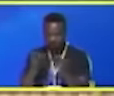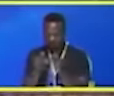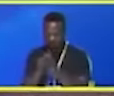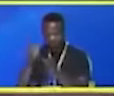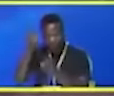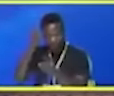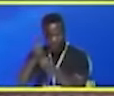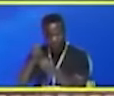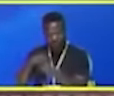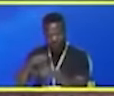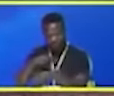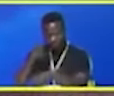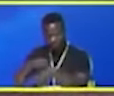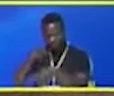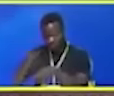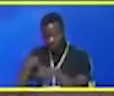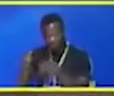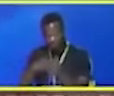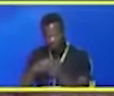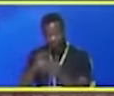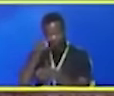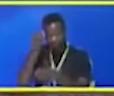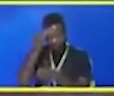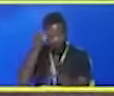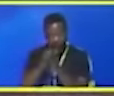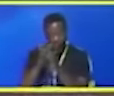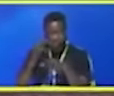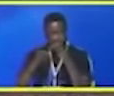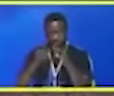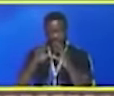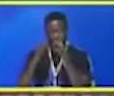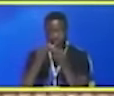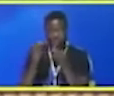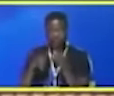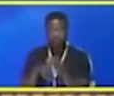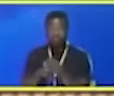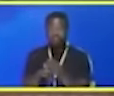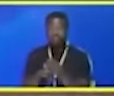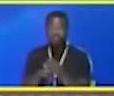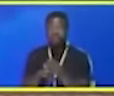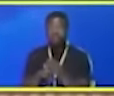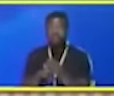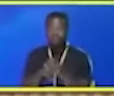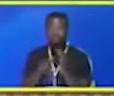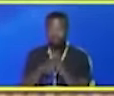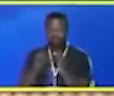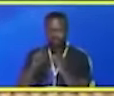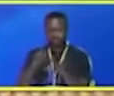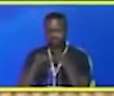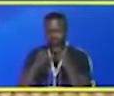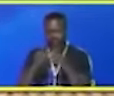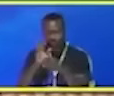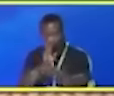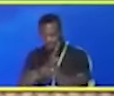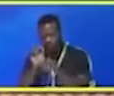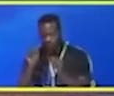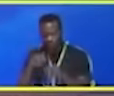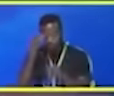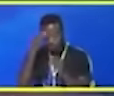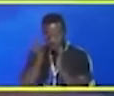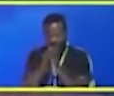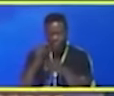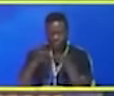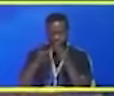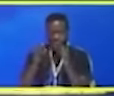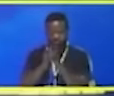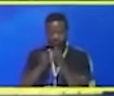also has a nature. You can know he has visited a family. You can know he has visited a business. You can know he has